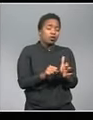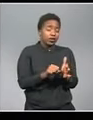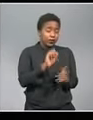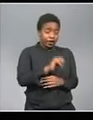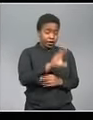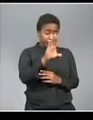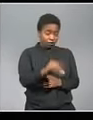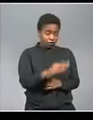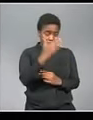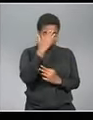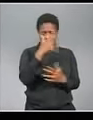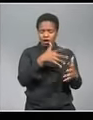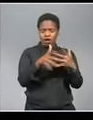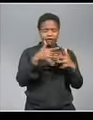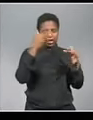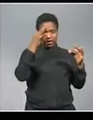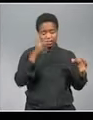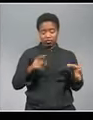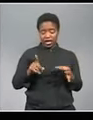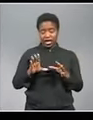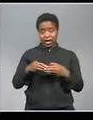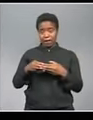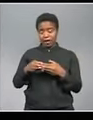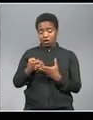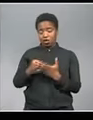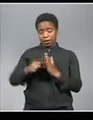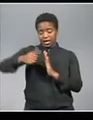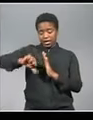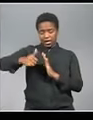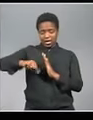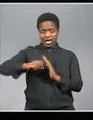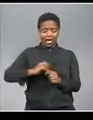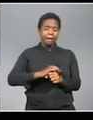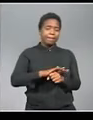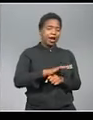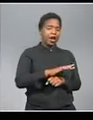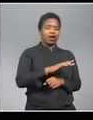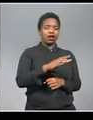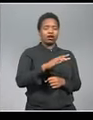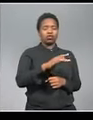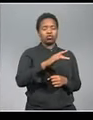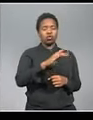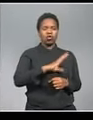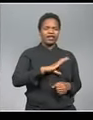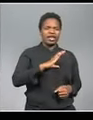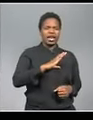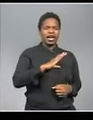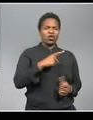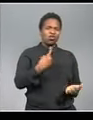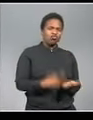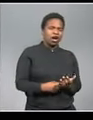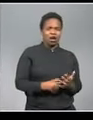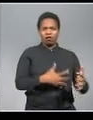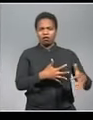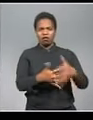is whatever the decision, the impact on the markets, on the rand, on confidence, on all of us who are